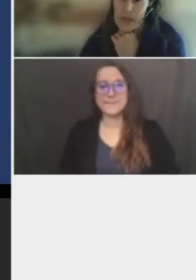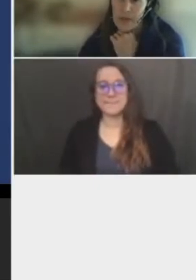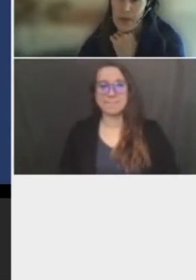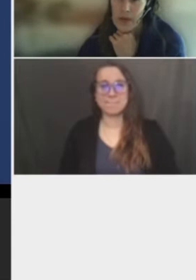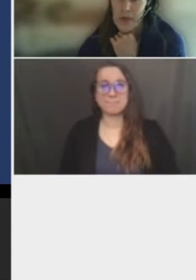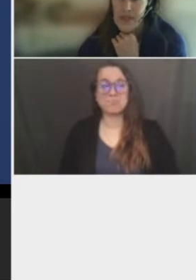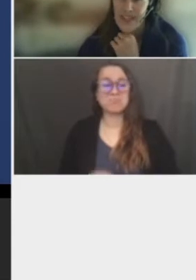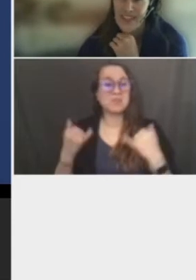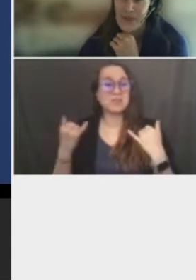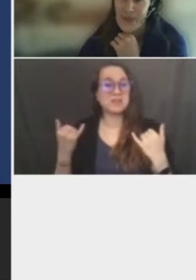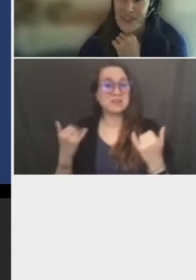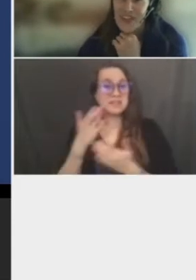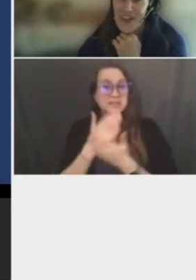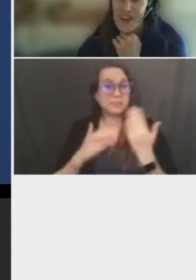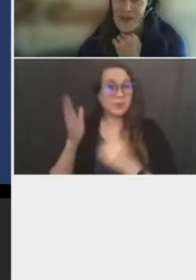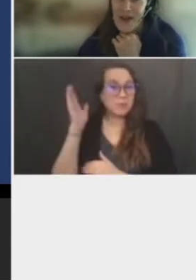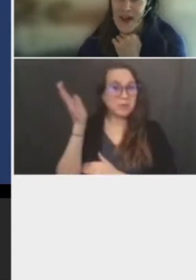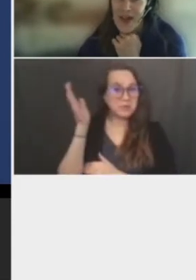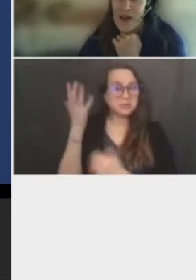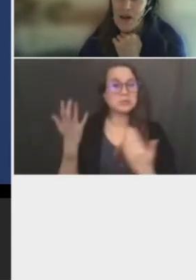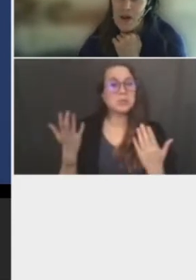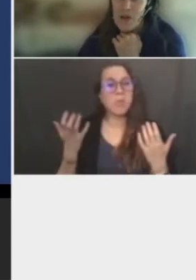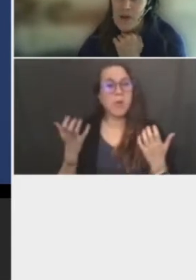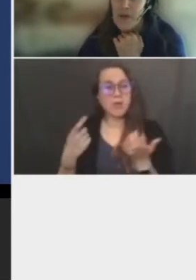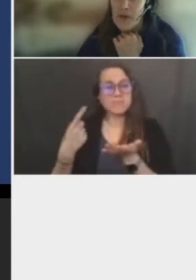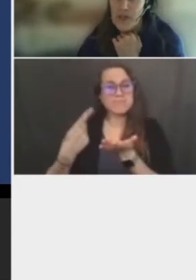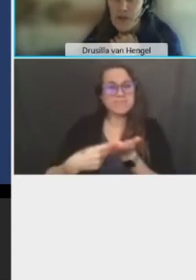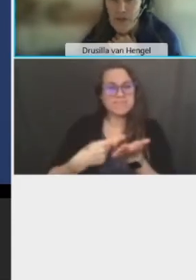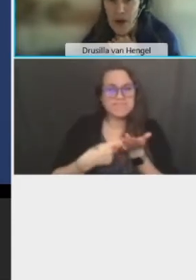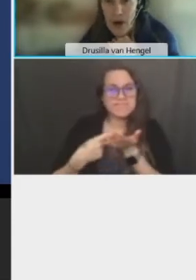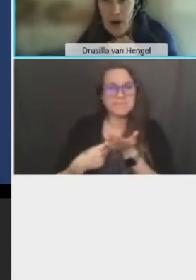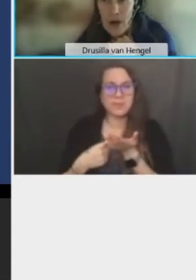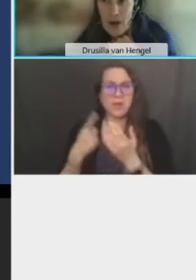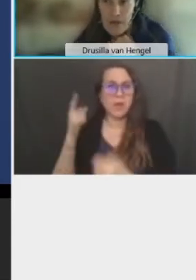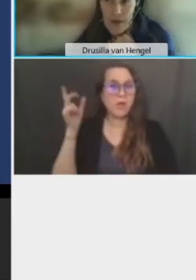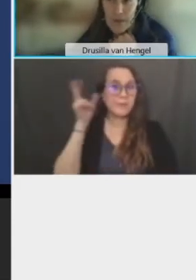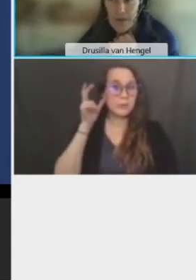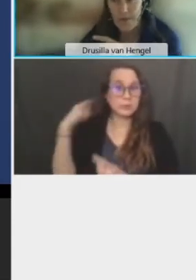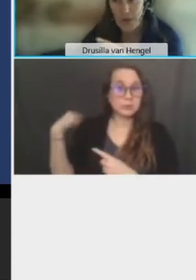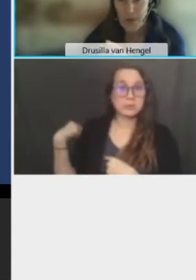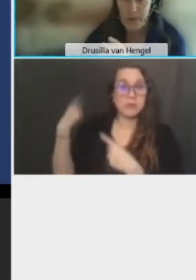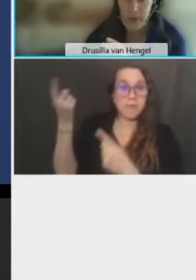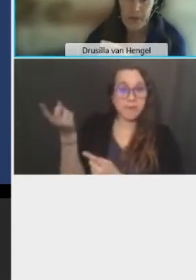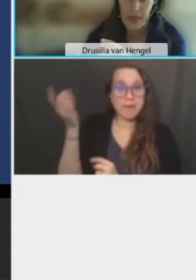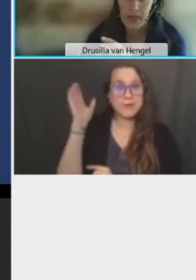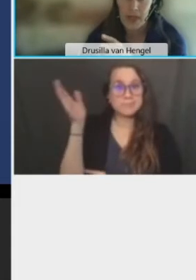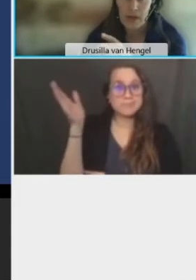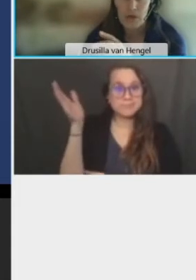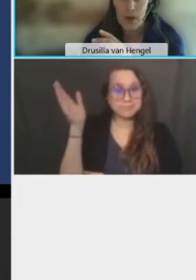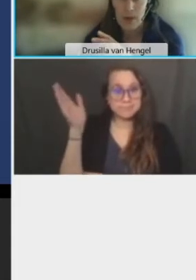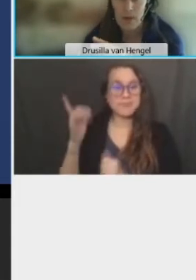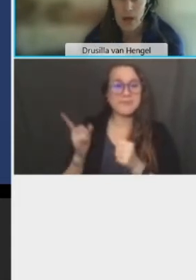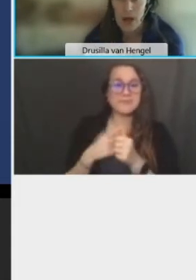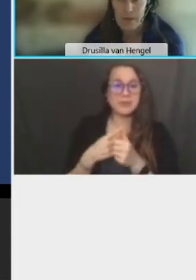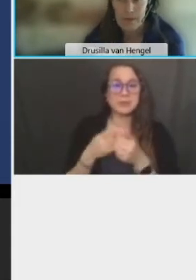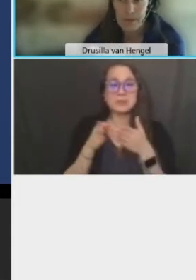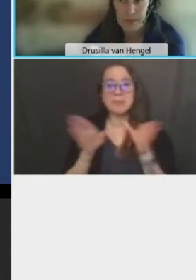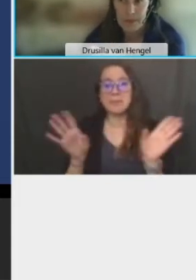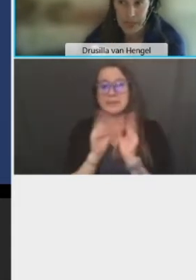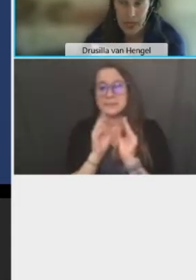So in this next part of the presentation, we want to talk about what we've heard so far from the first public meeting,